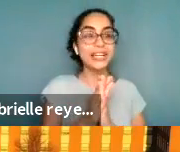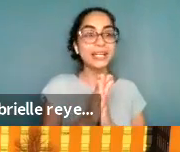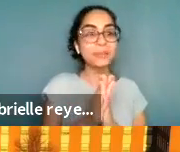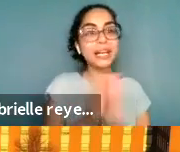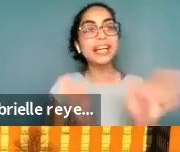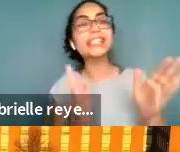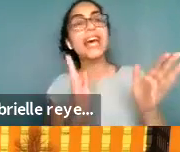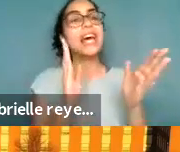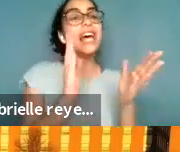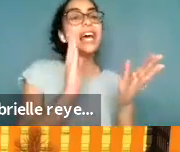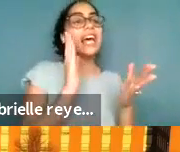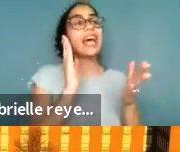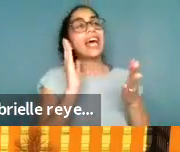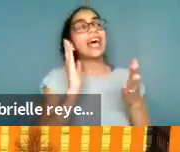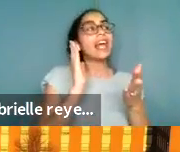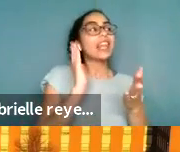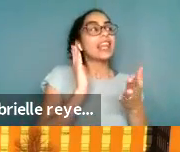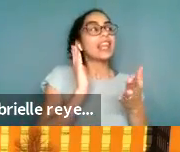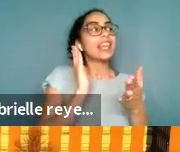crazy because